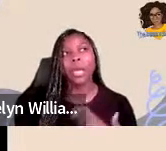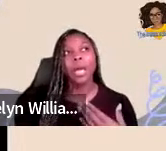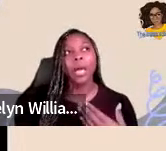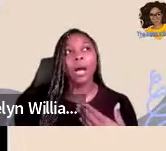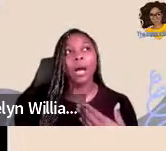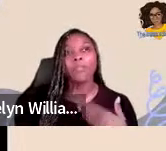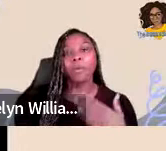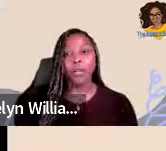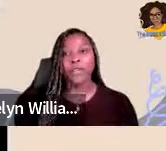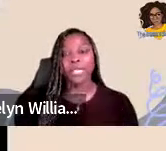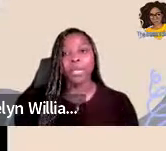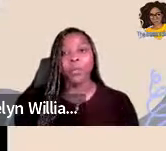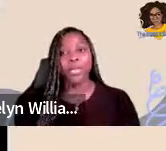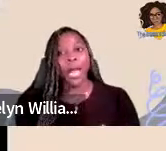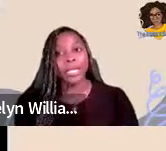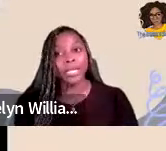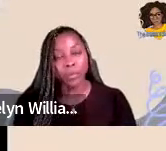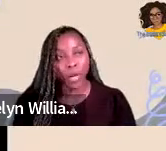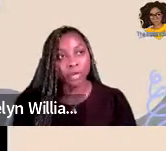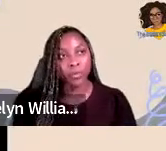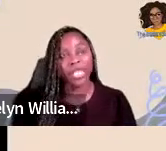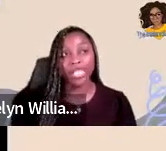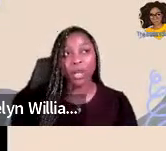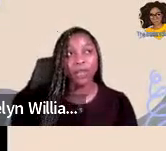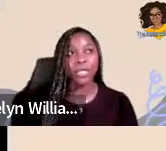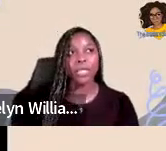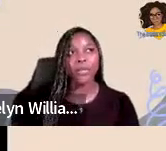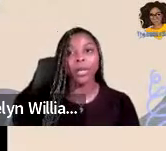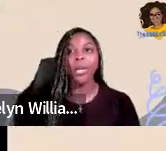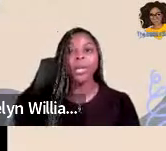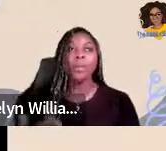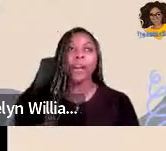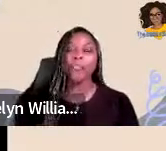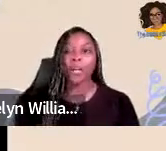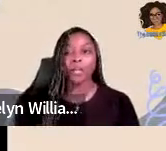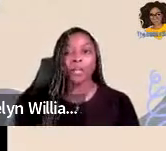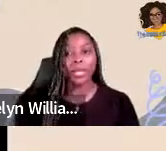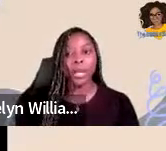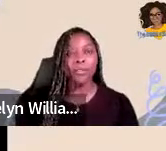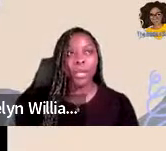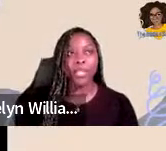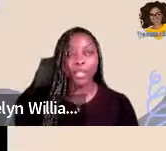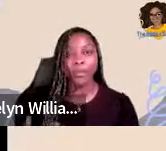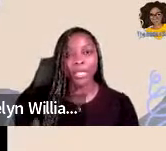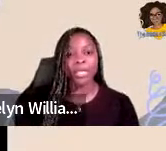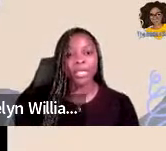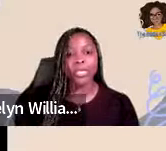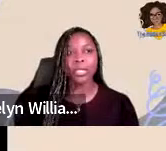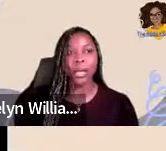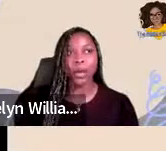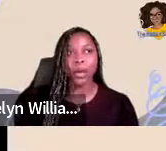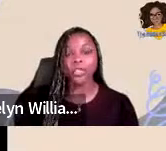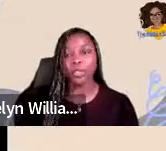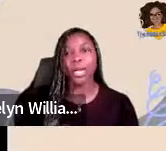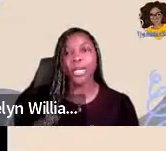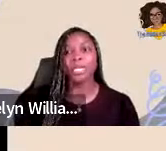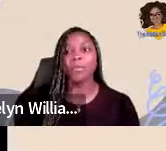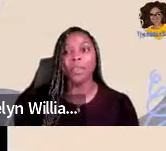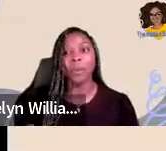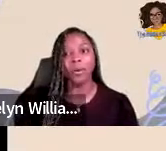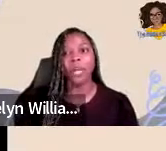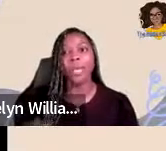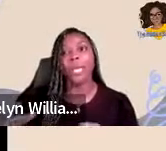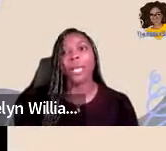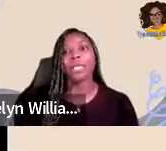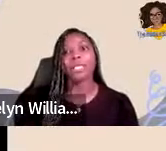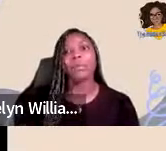scenes. The forward-facing brand that I do partner with is Office Depot, but I've partnered with a lot of major businesses to help streamline some of